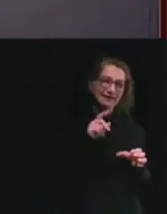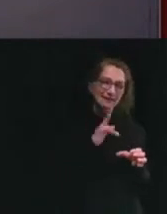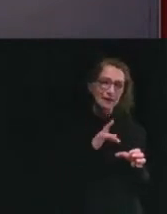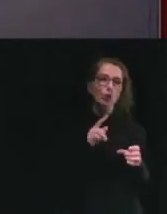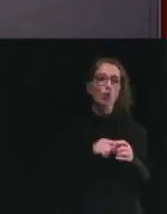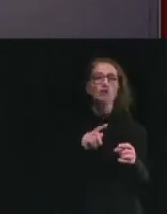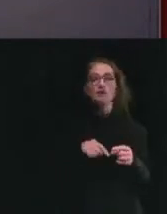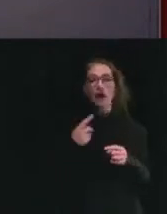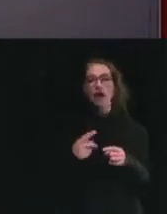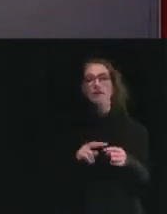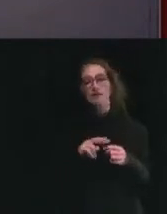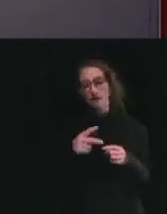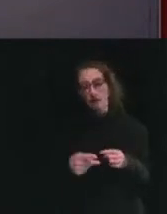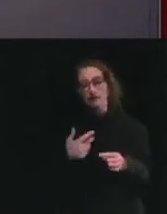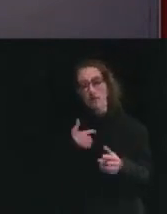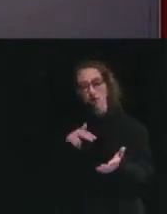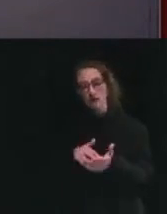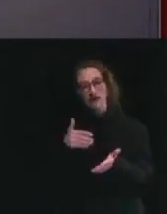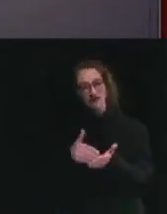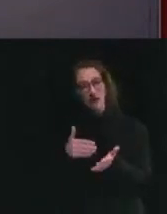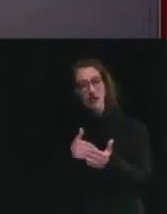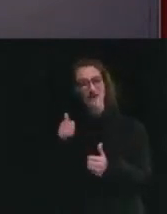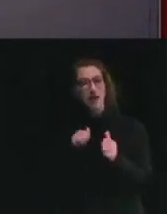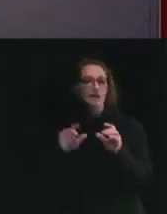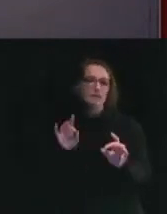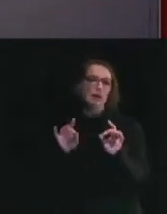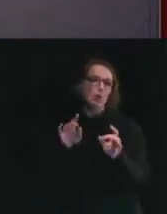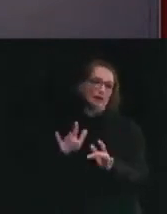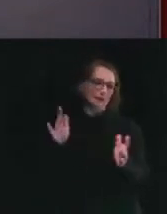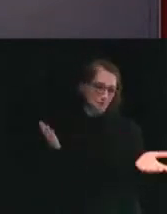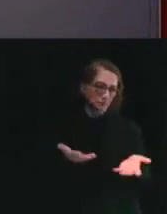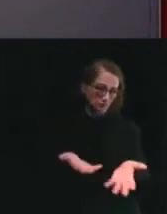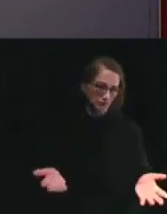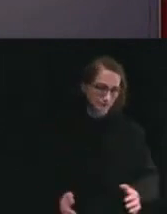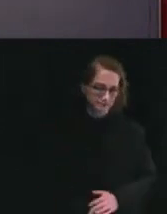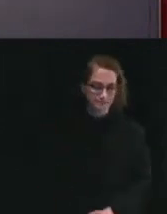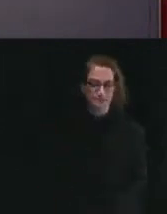but I also worked as a theater educator.